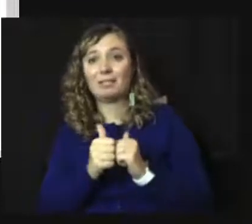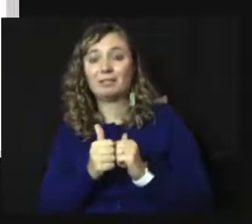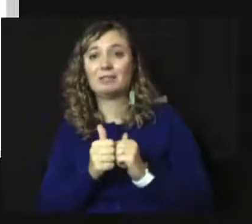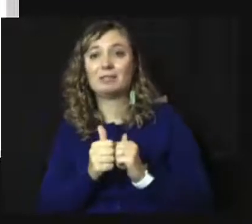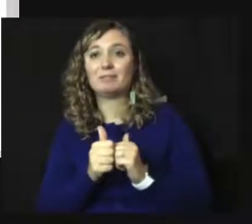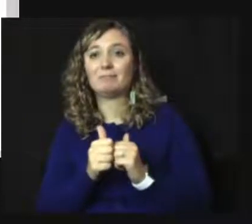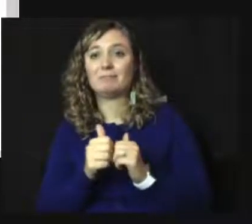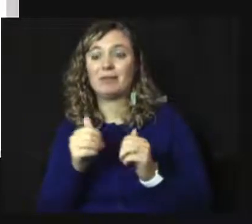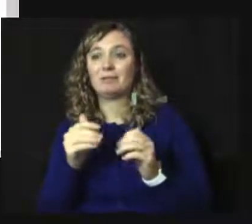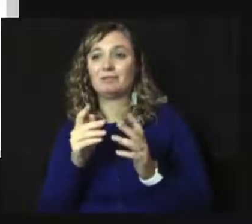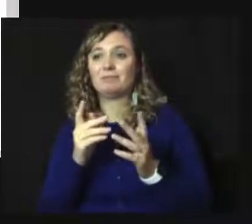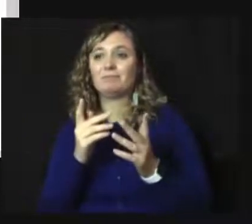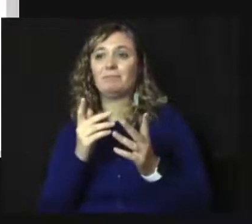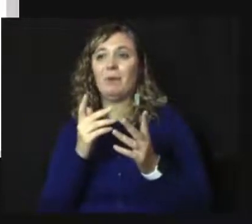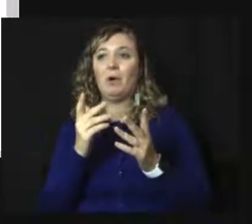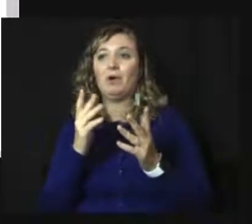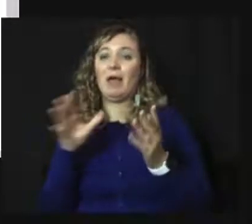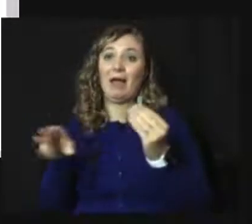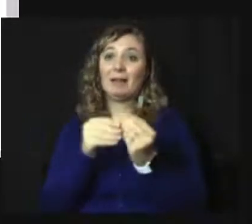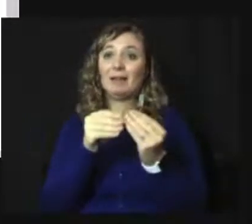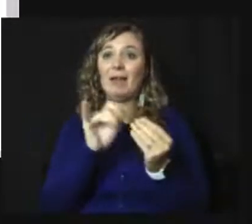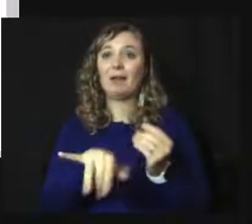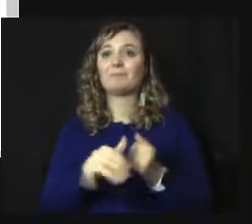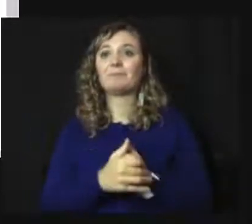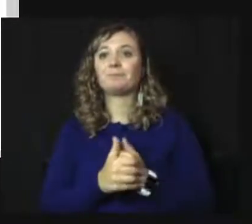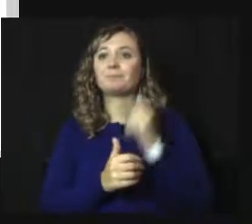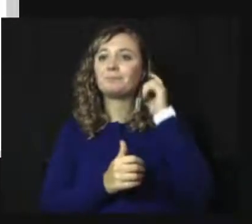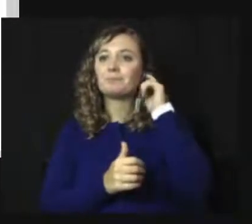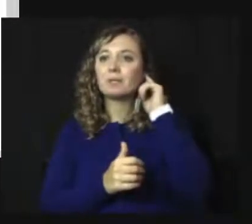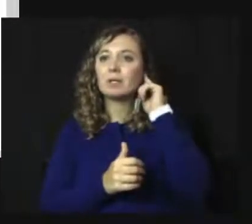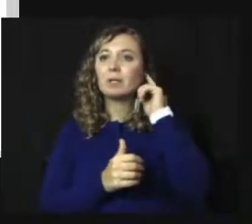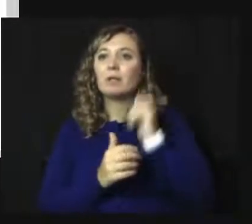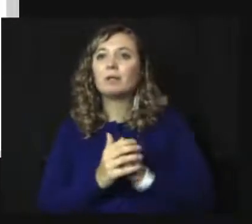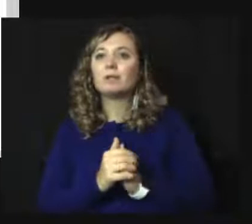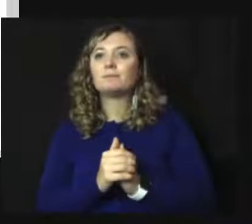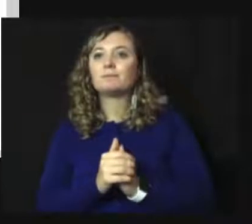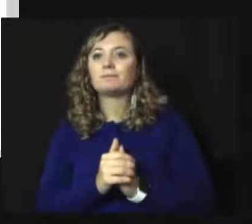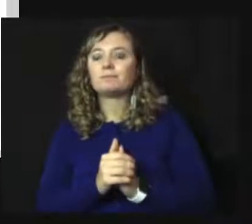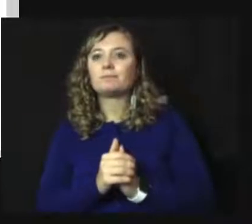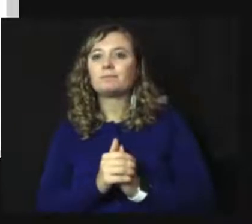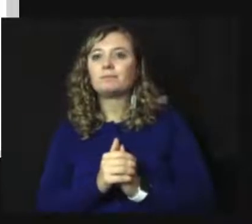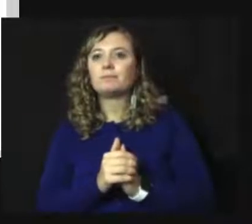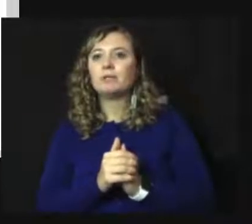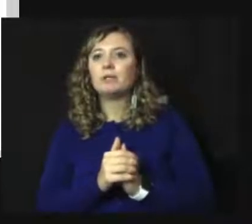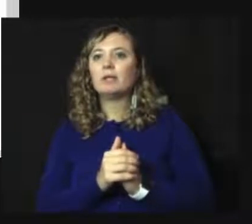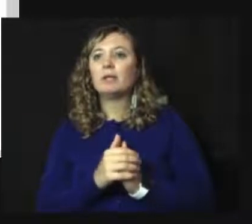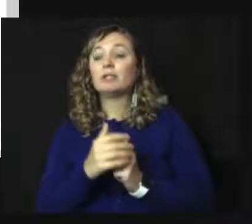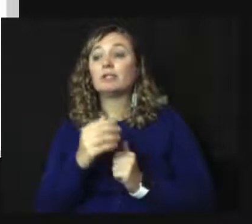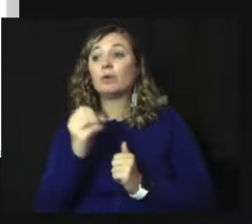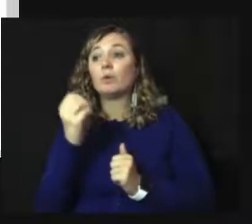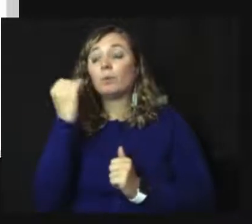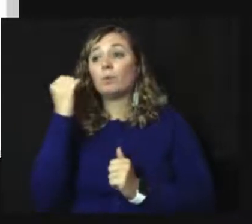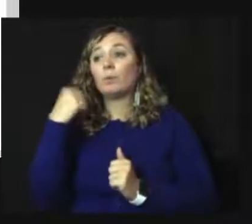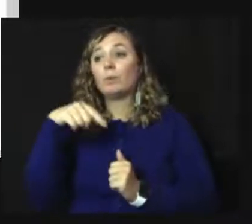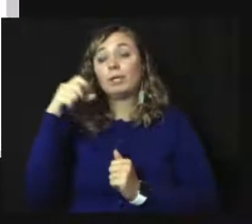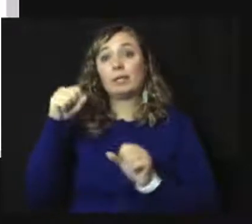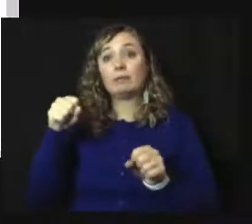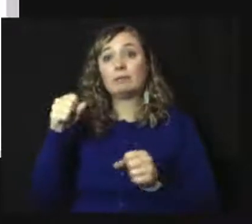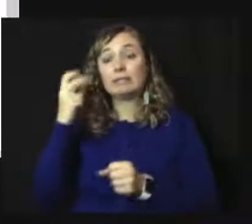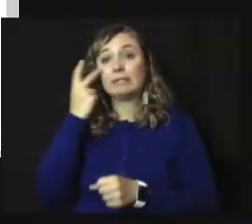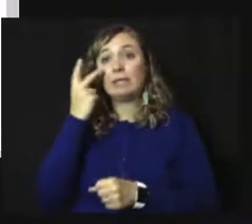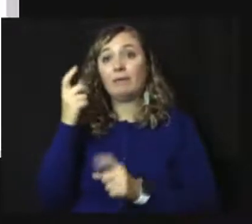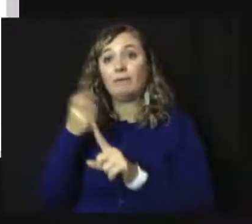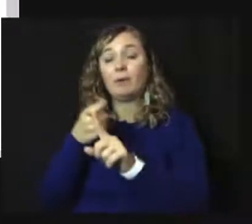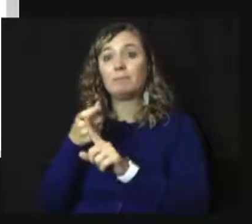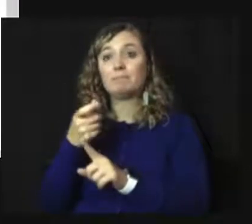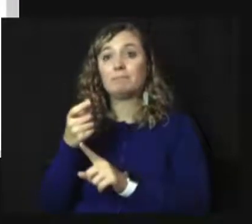again, for me, the kind of overwhelming thing that sticks out about this clip is we get to see from Sam's point of view the types of things that maybe would be annoying